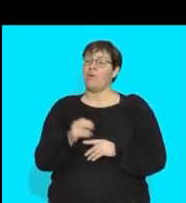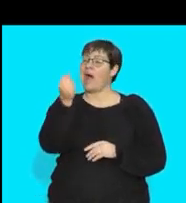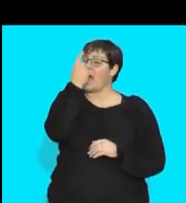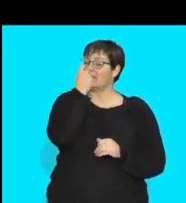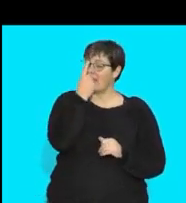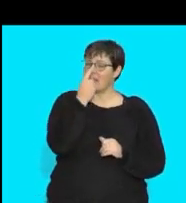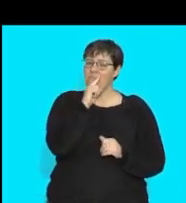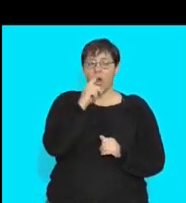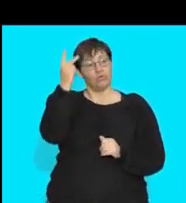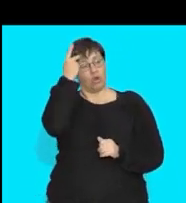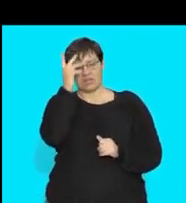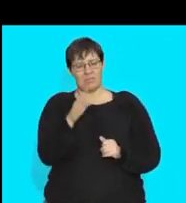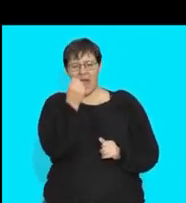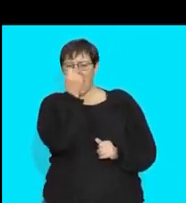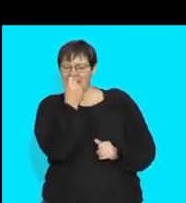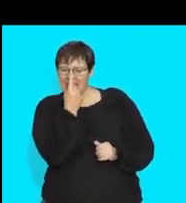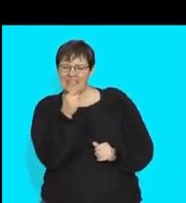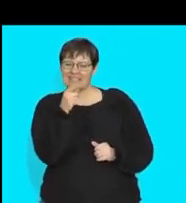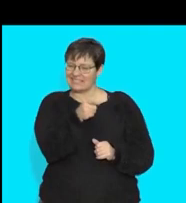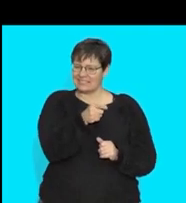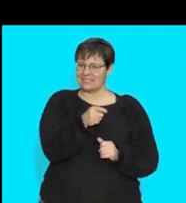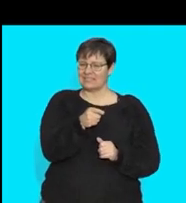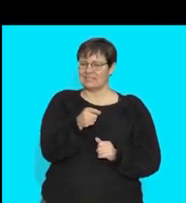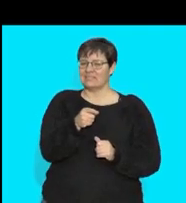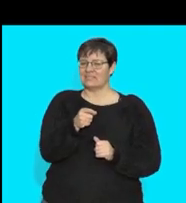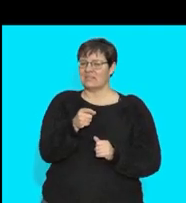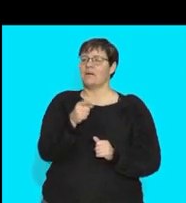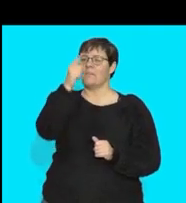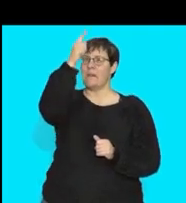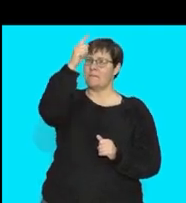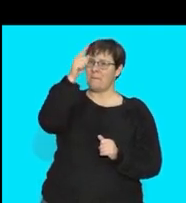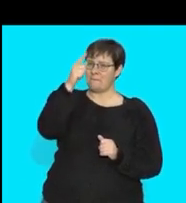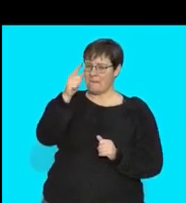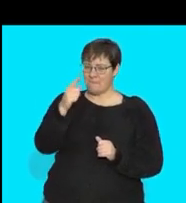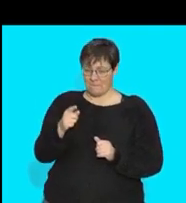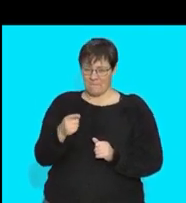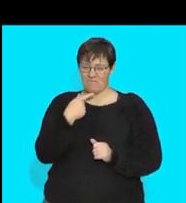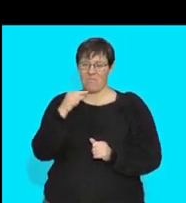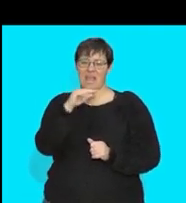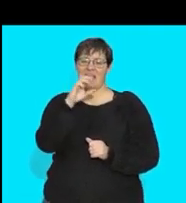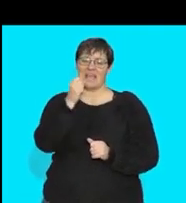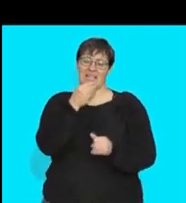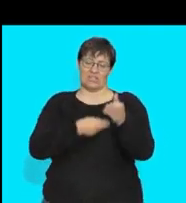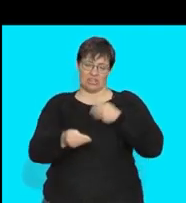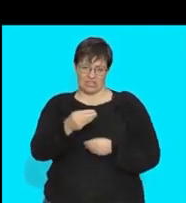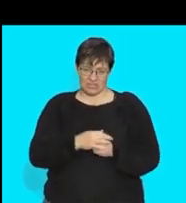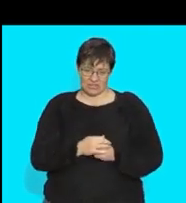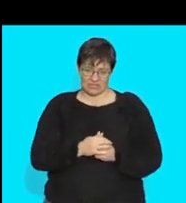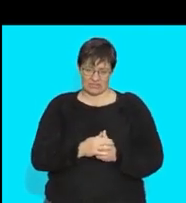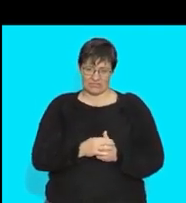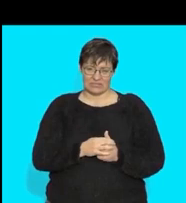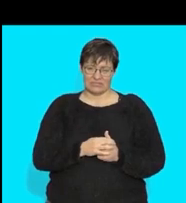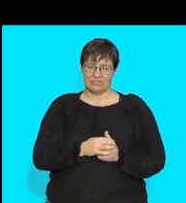the earthworm, but how does it, tick the boxes of a gaseous exchange